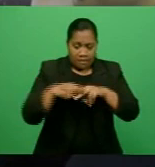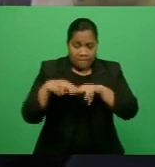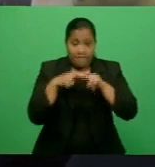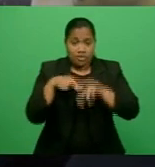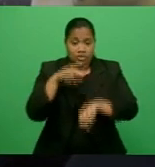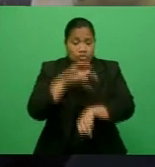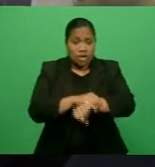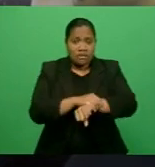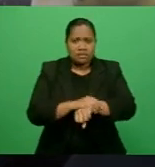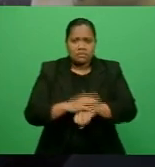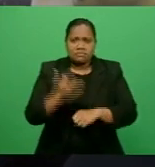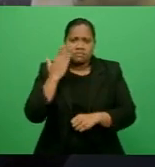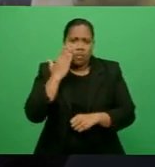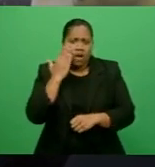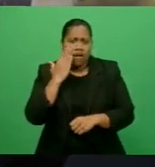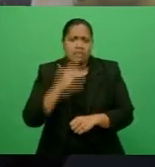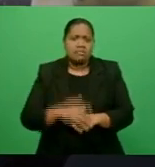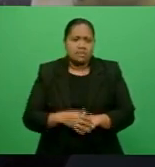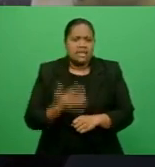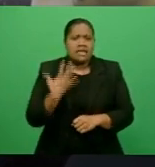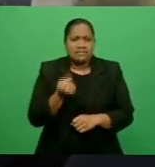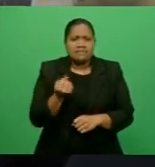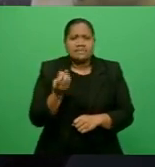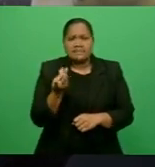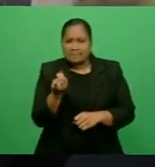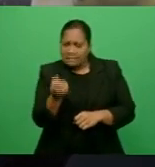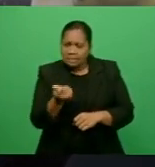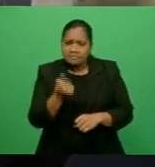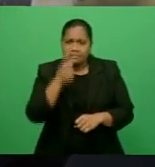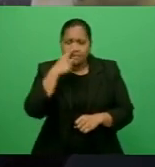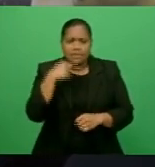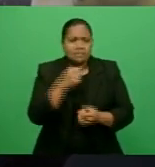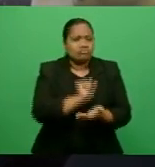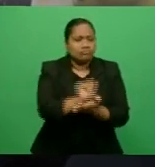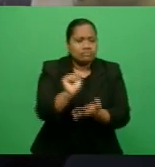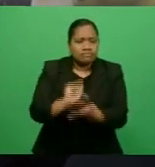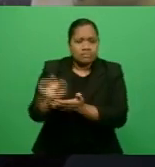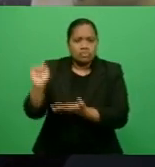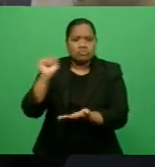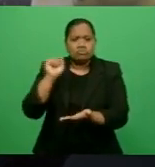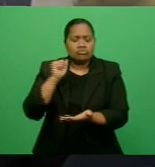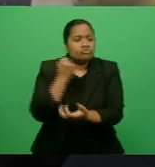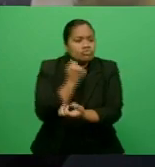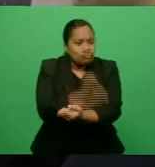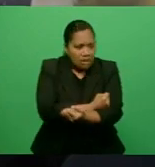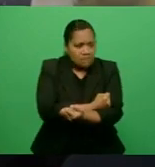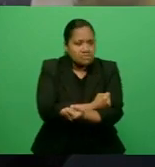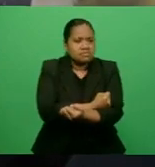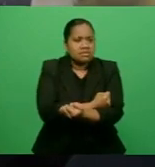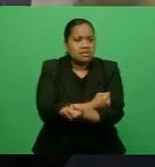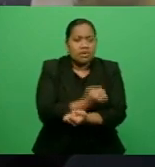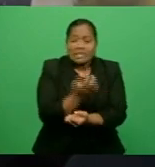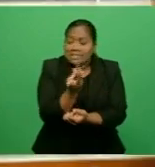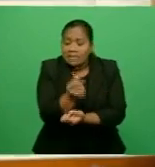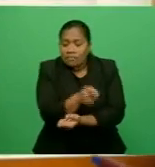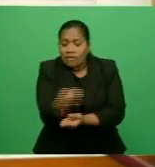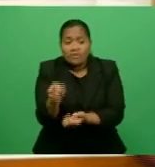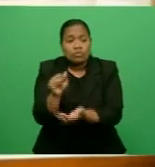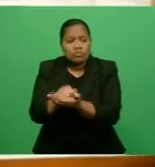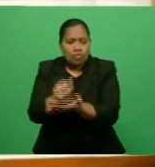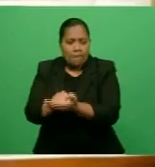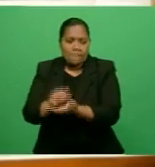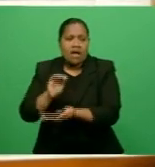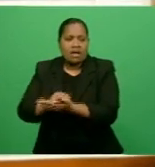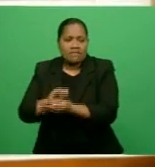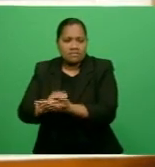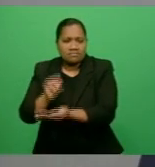aware that there are some drug peddlers. They're peddling drugs from some of these stalls. Minister Kumar